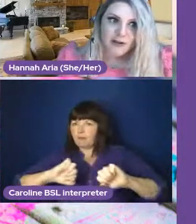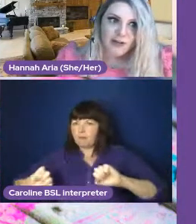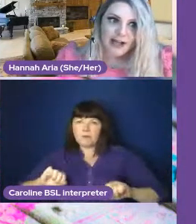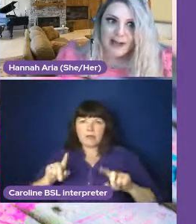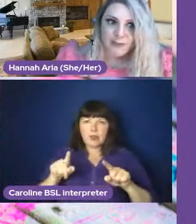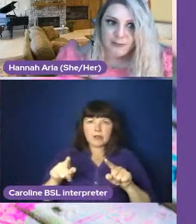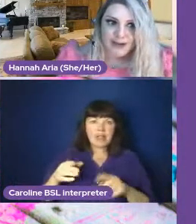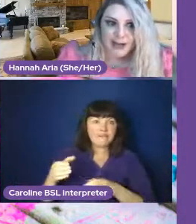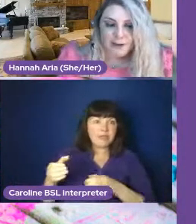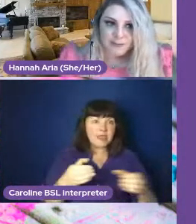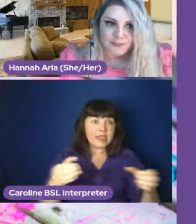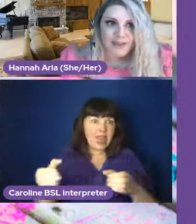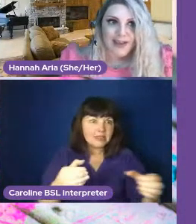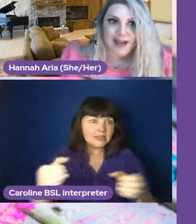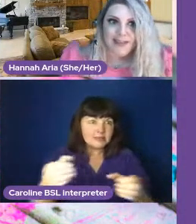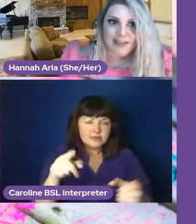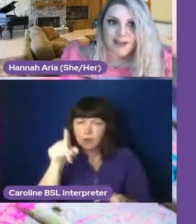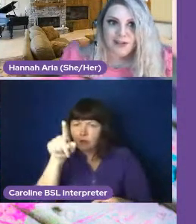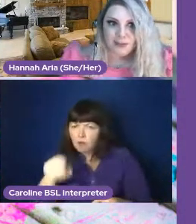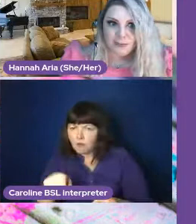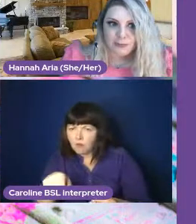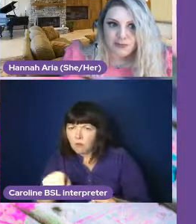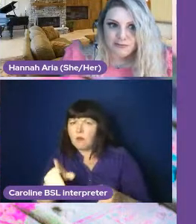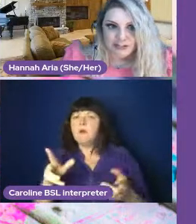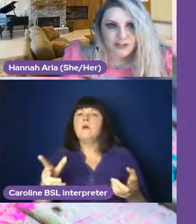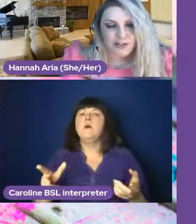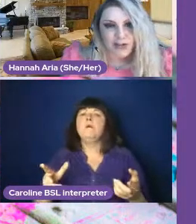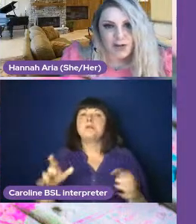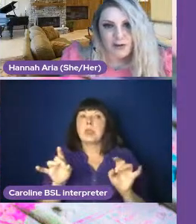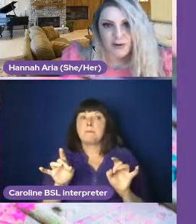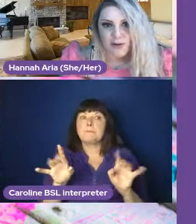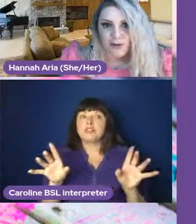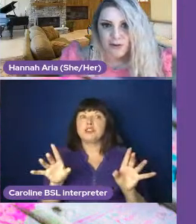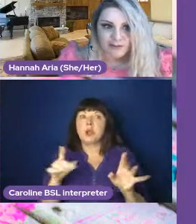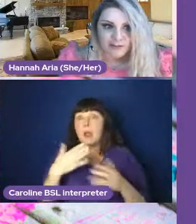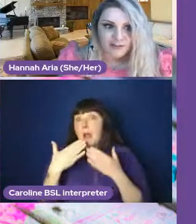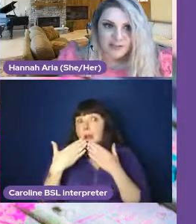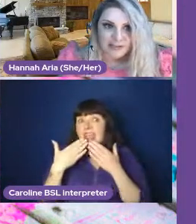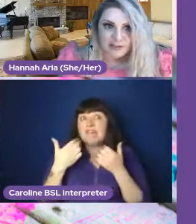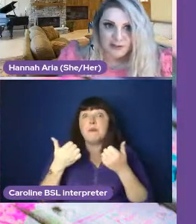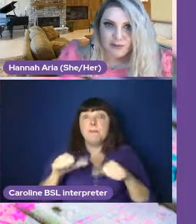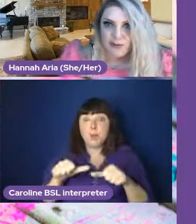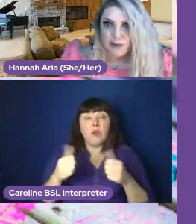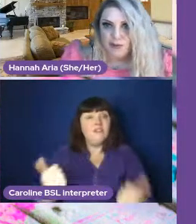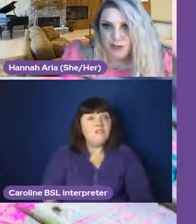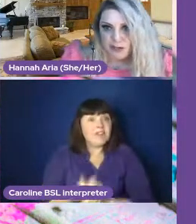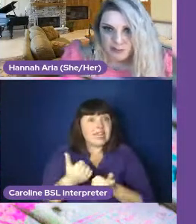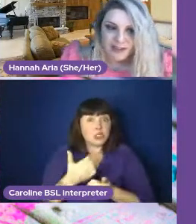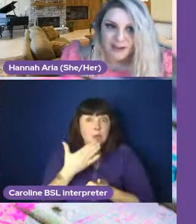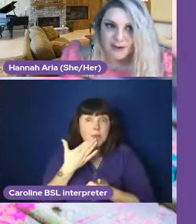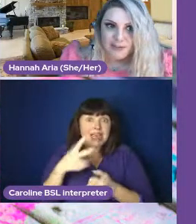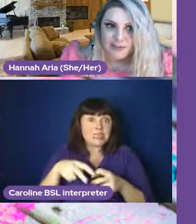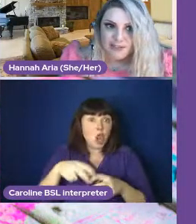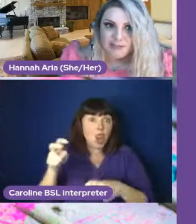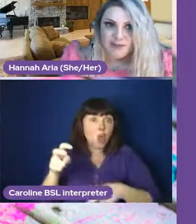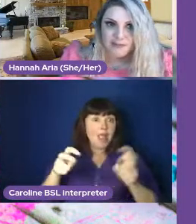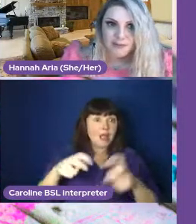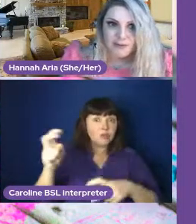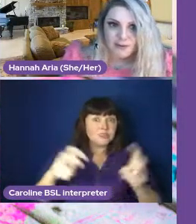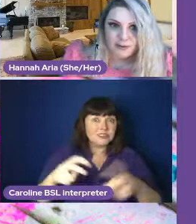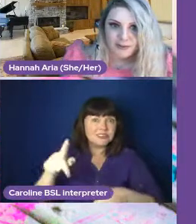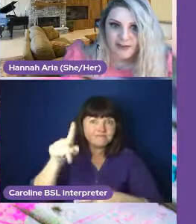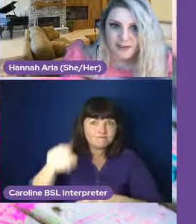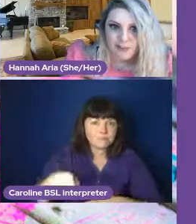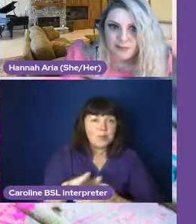you could log out now and then go and watch the rest of the show on either Facebook or YouTube, that would just give